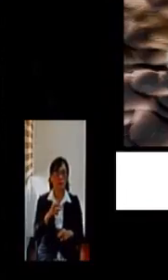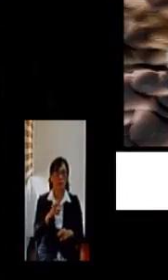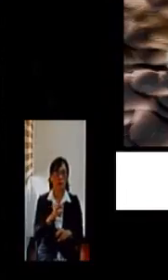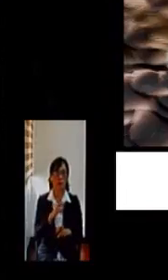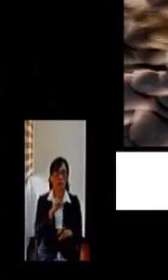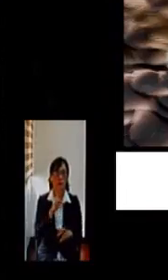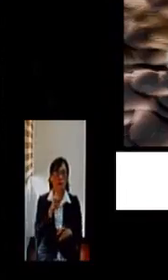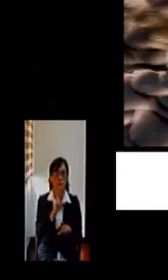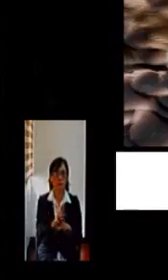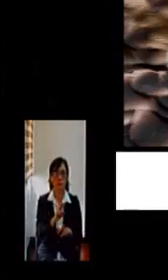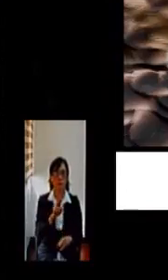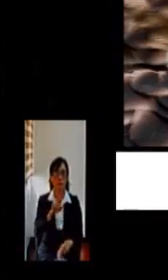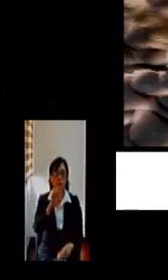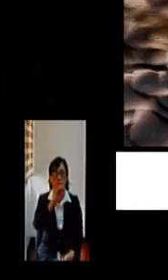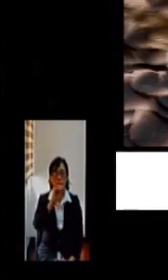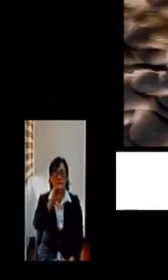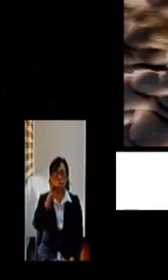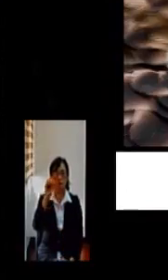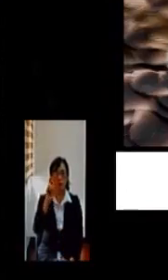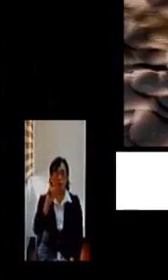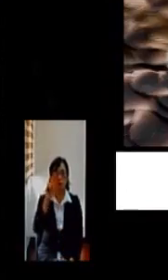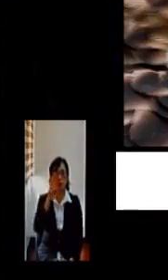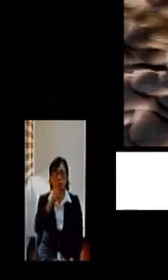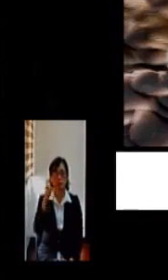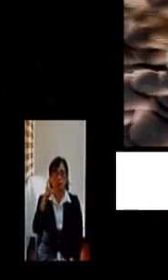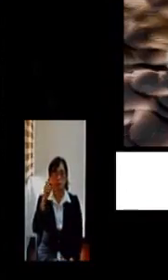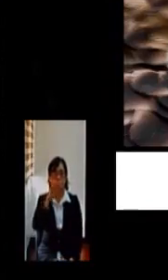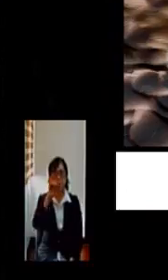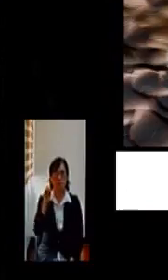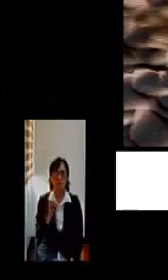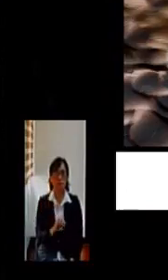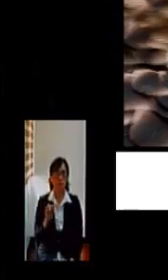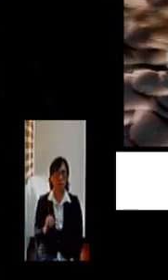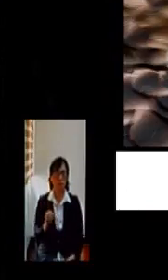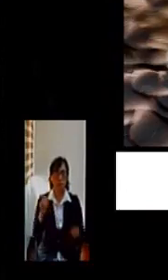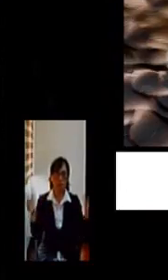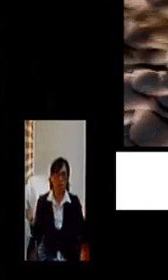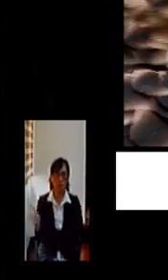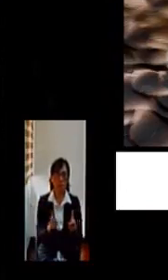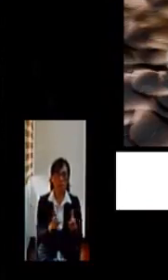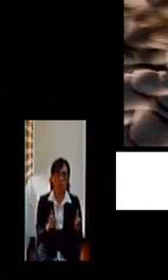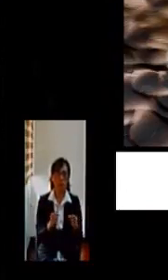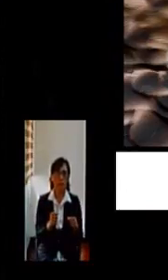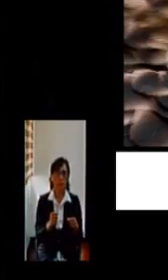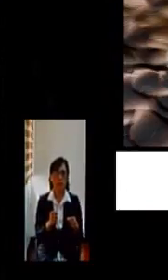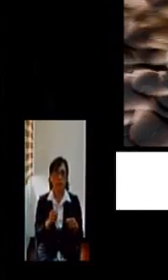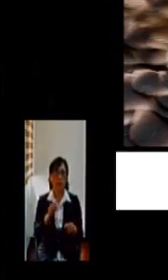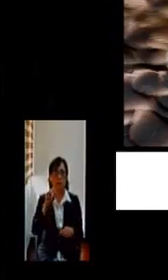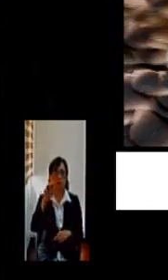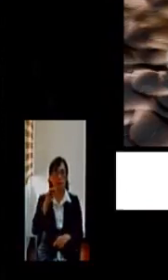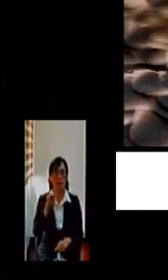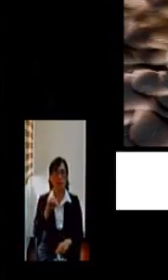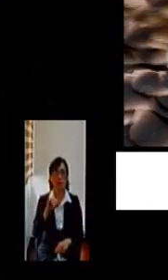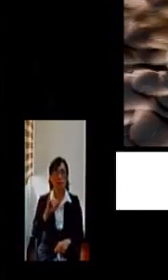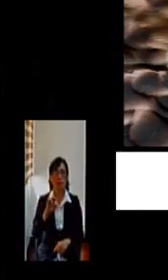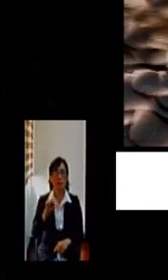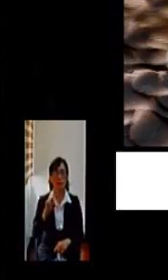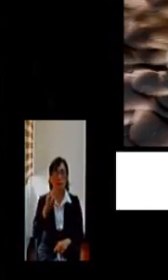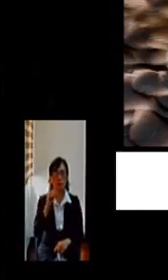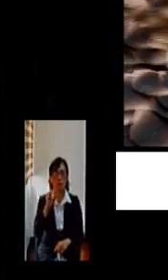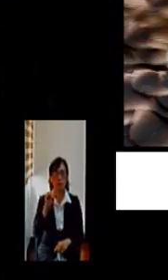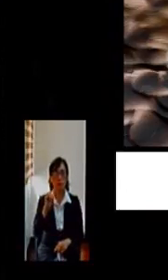by 100%. So we're looking at a very, very tiny spot in Mindoro. And by the way, Tamarau is found only in